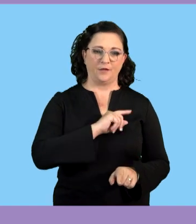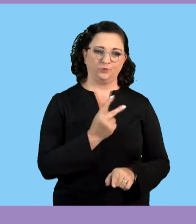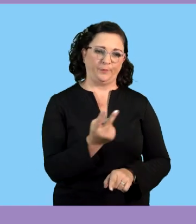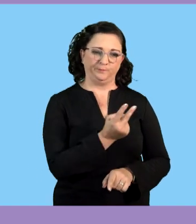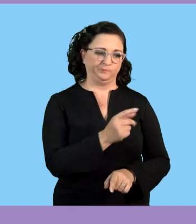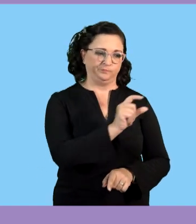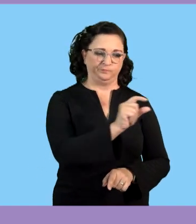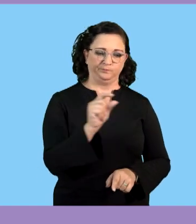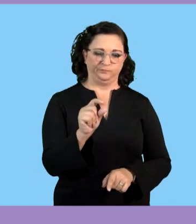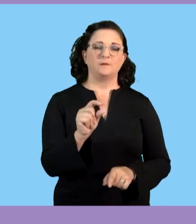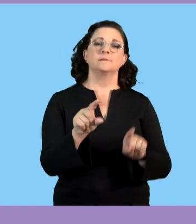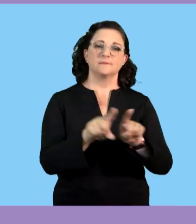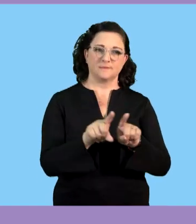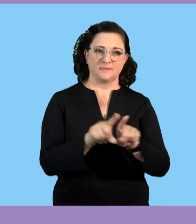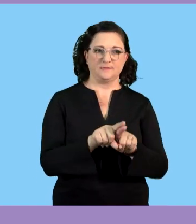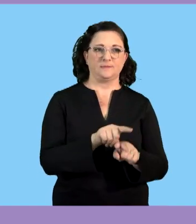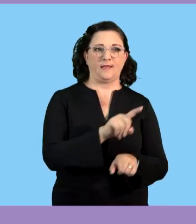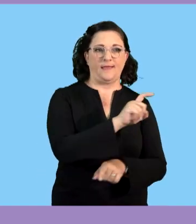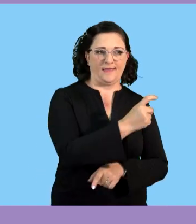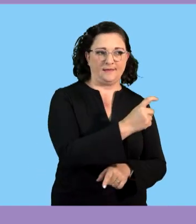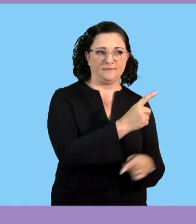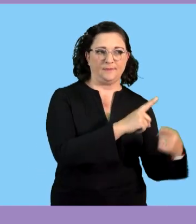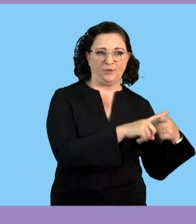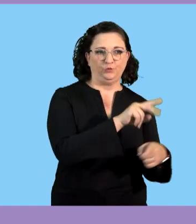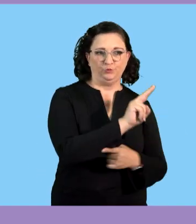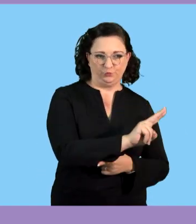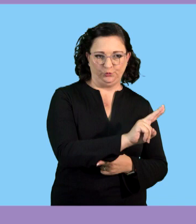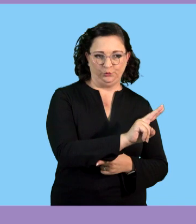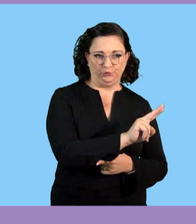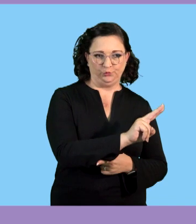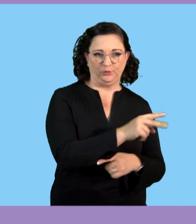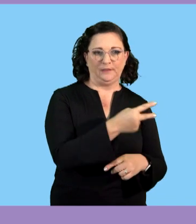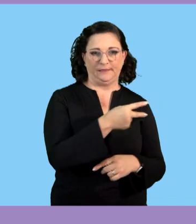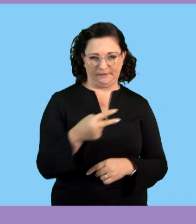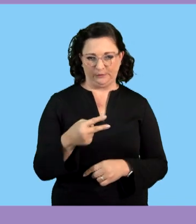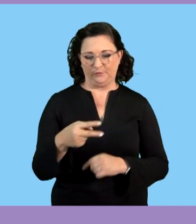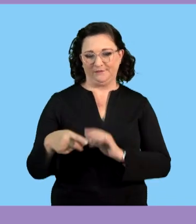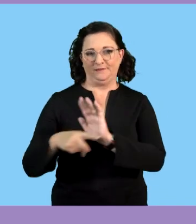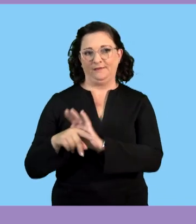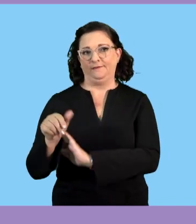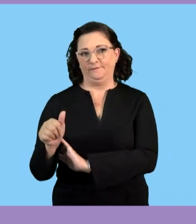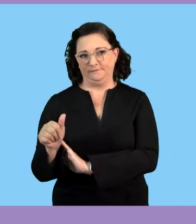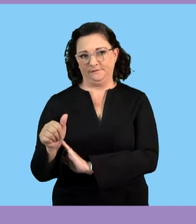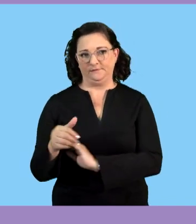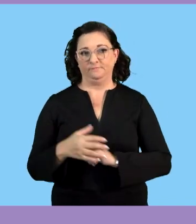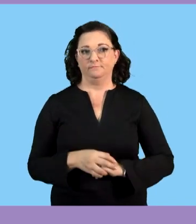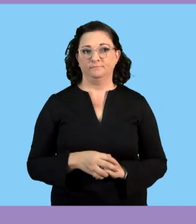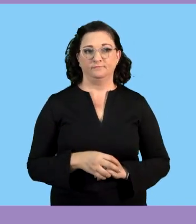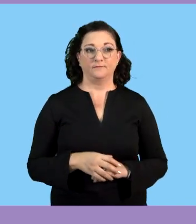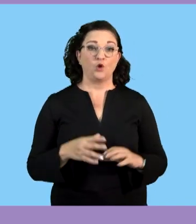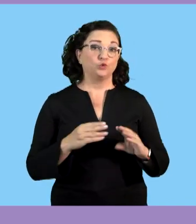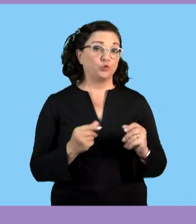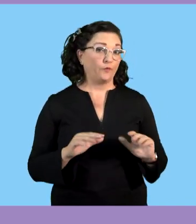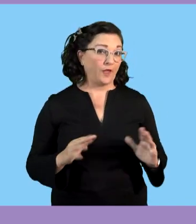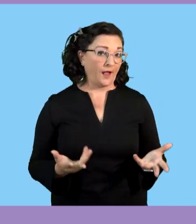therefore means that x plus 2 is equals to a negative 6. So how are we going